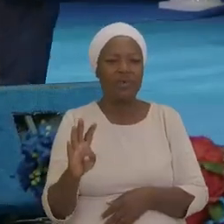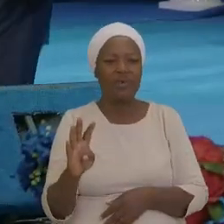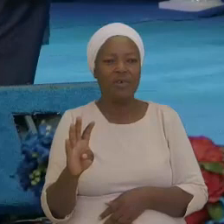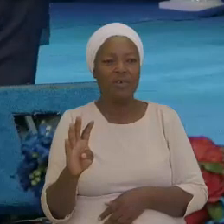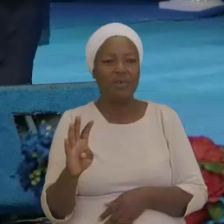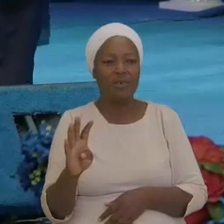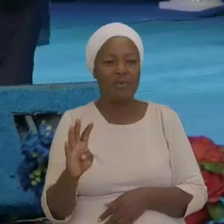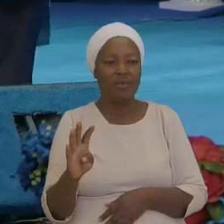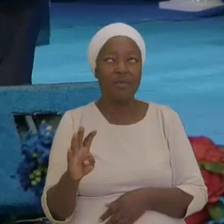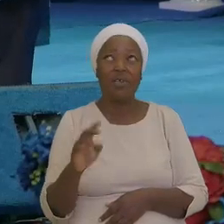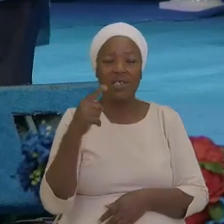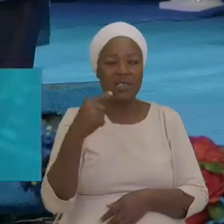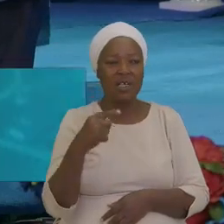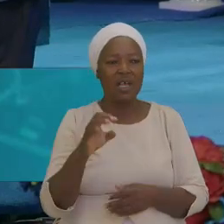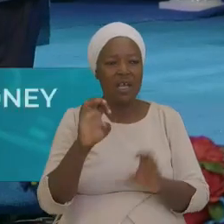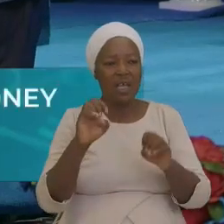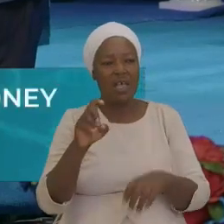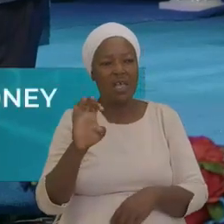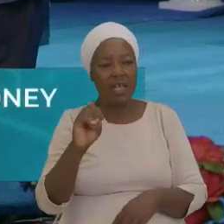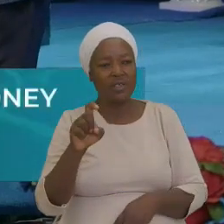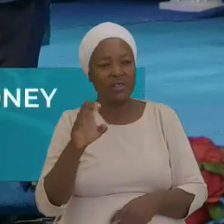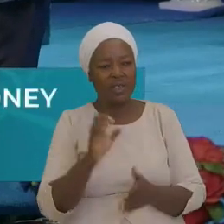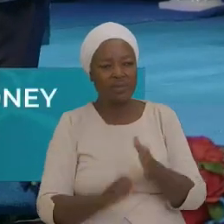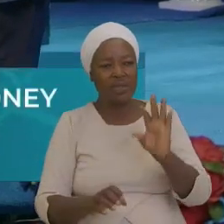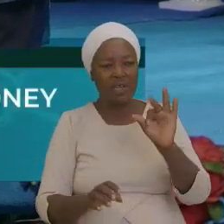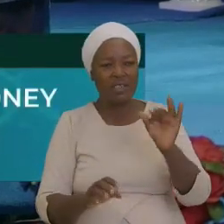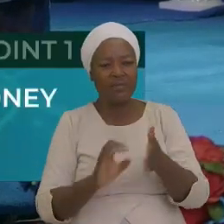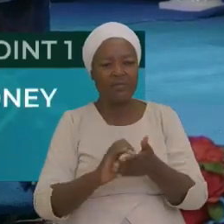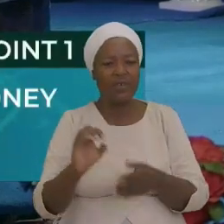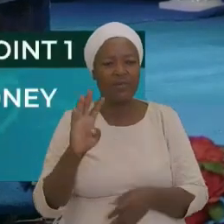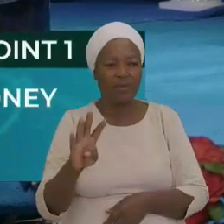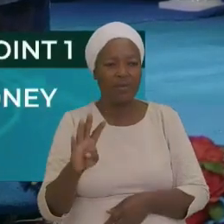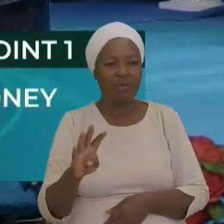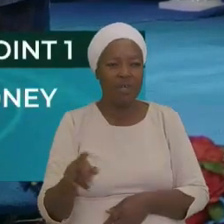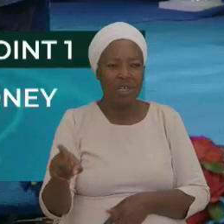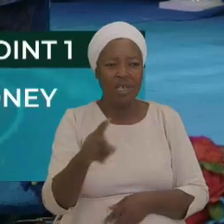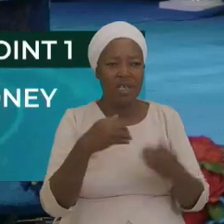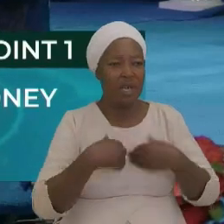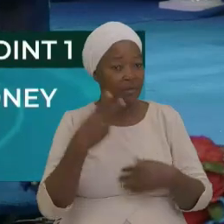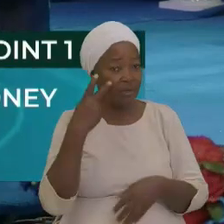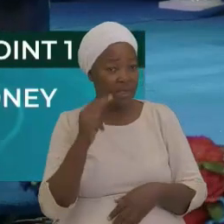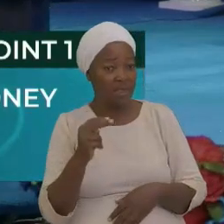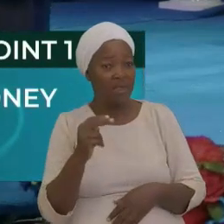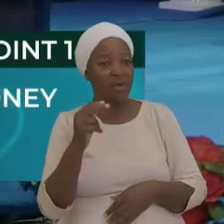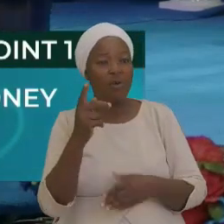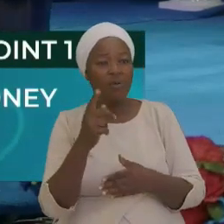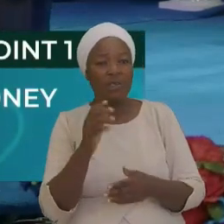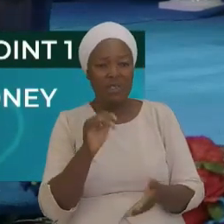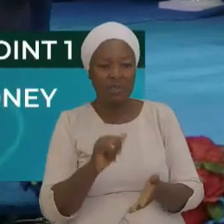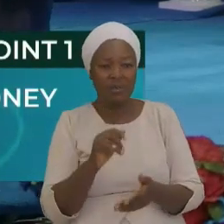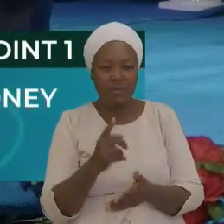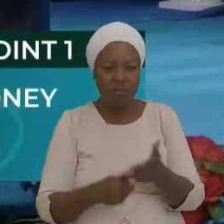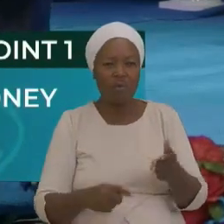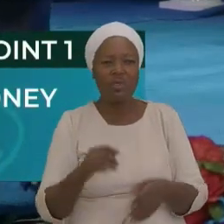It said, Exodus 19 verse 4, ye have seen that what